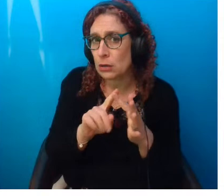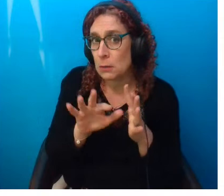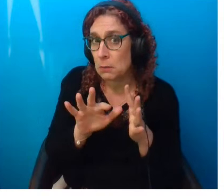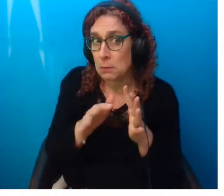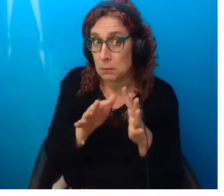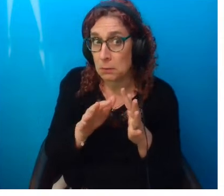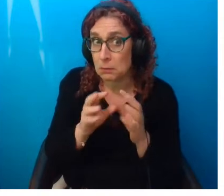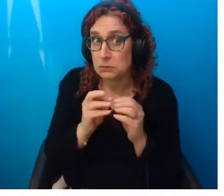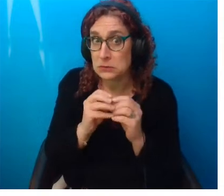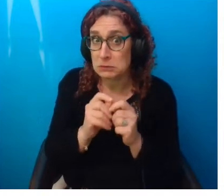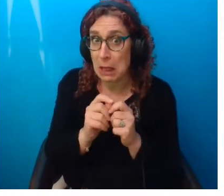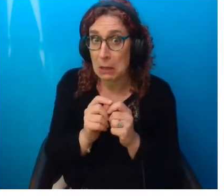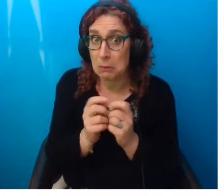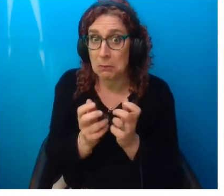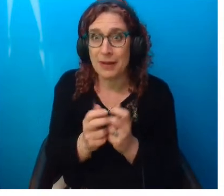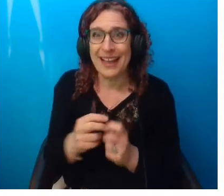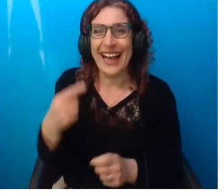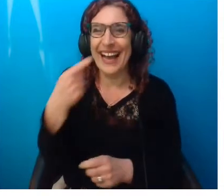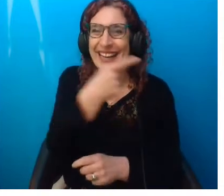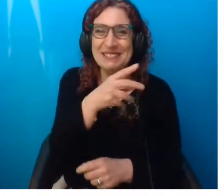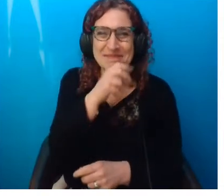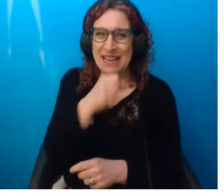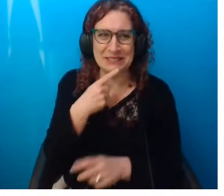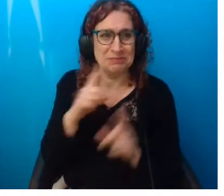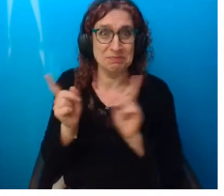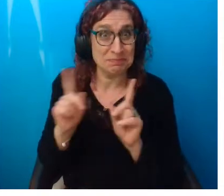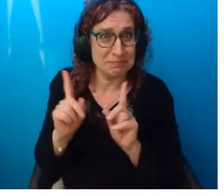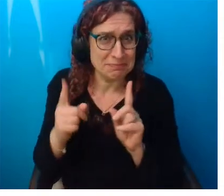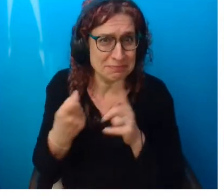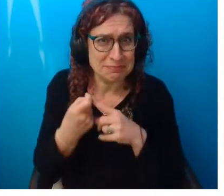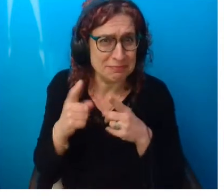You need to tell me what Kenalog is.